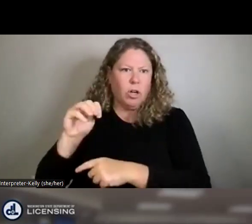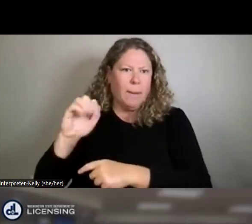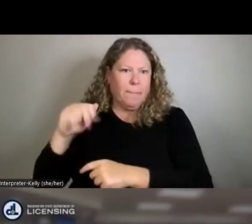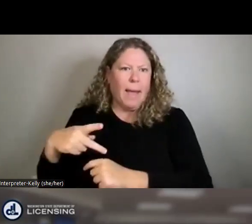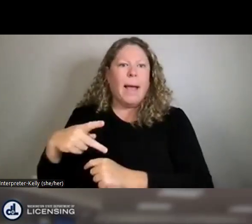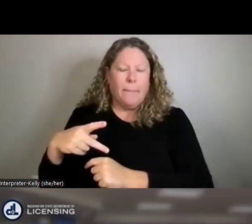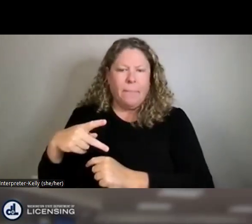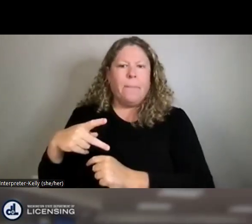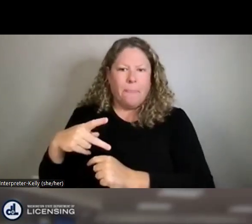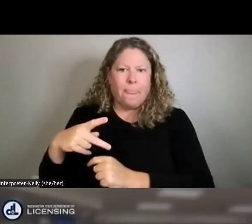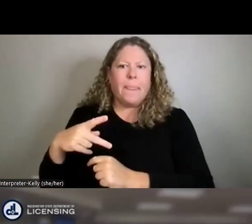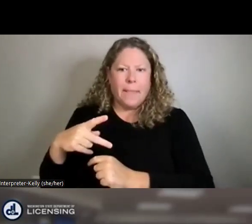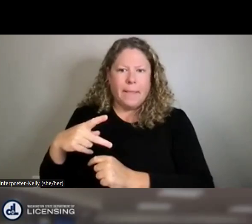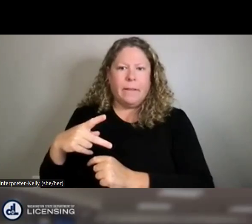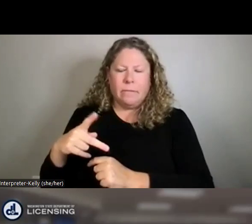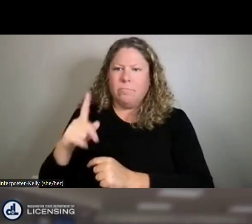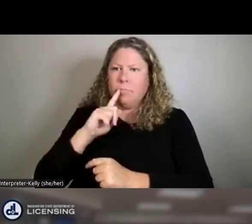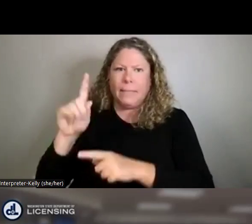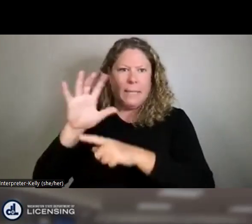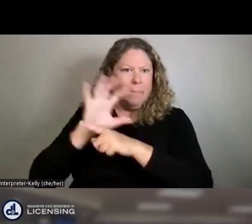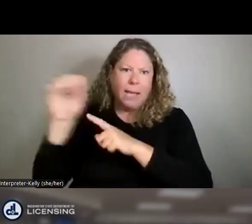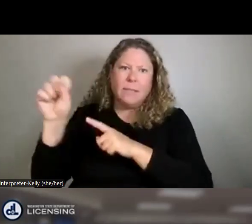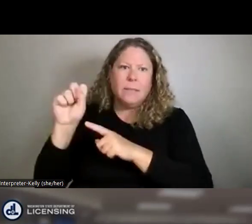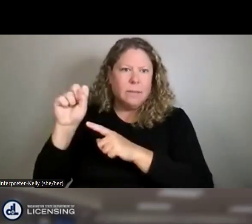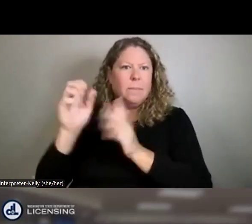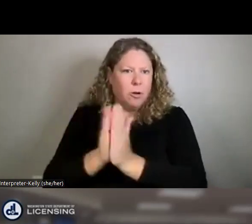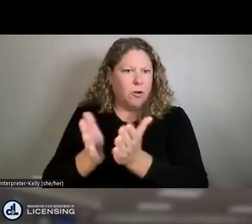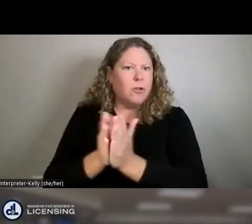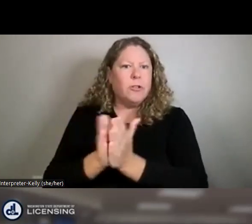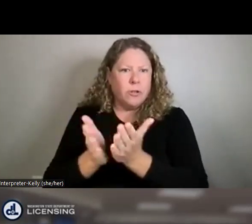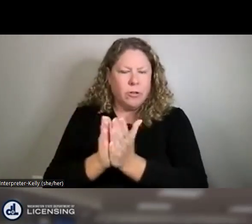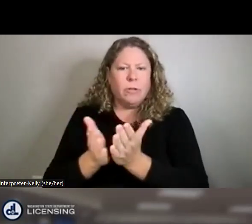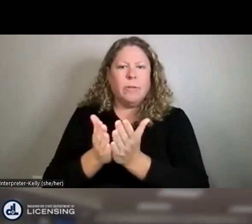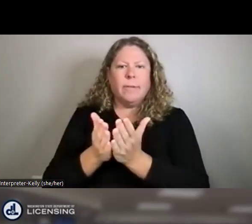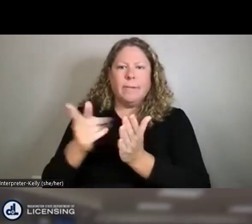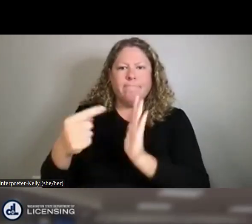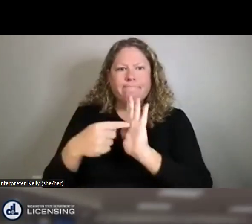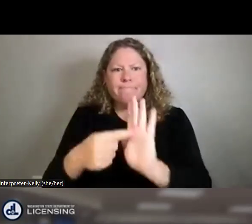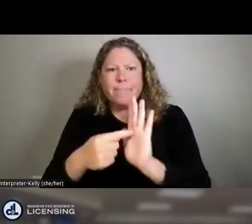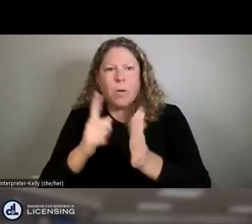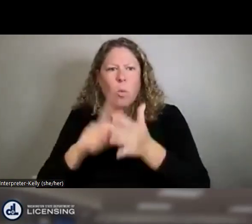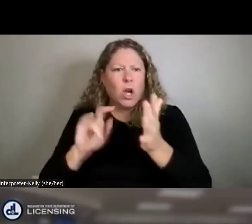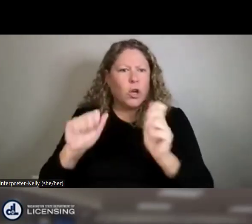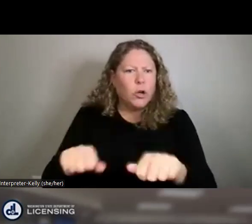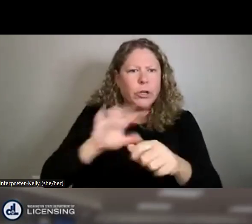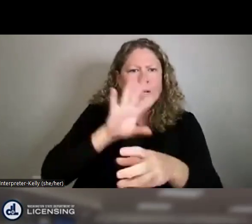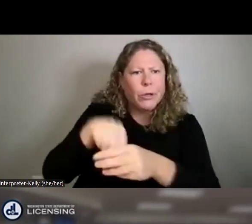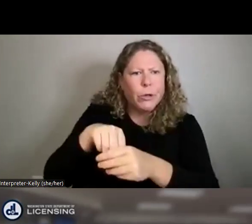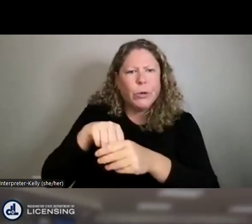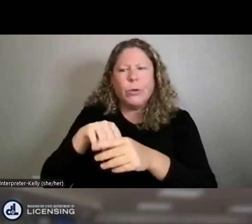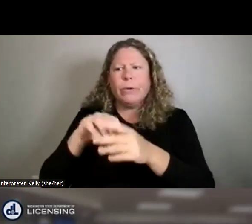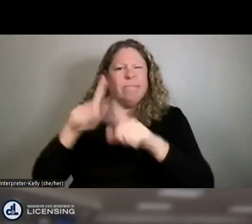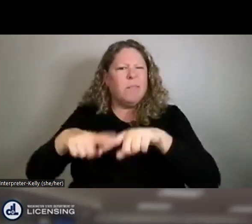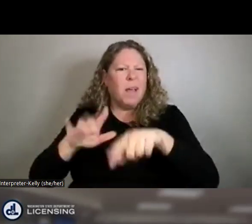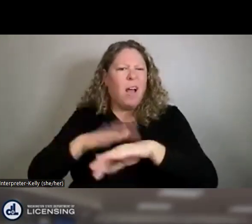were really amazing to see. And it showed different elements that were included based on the different goals of the